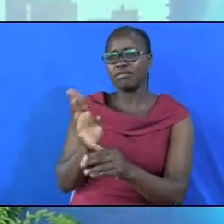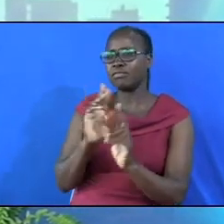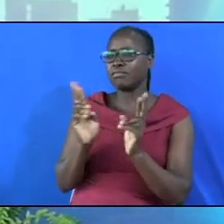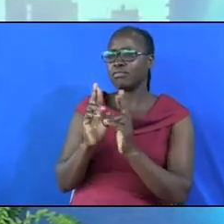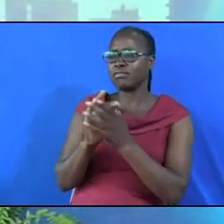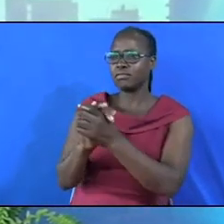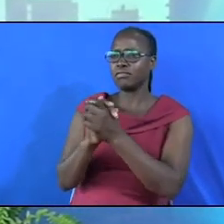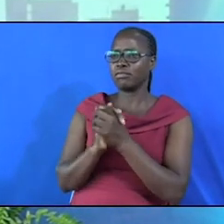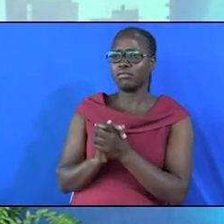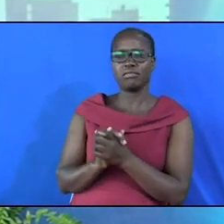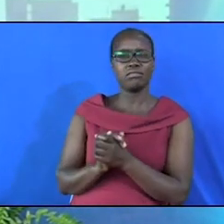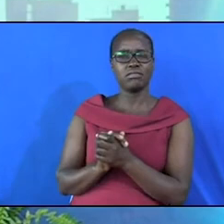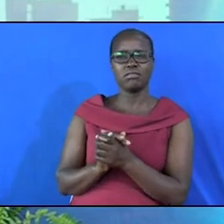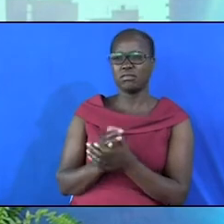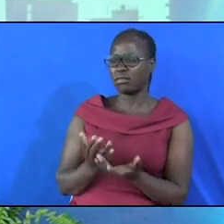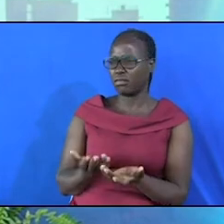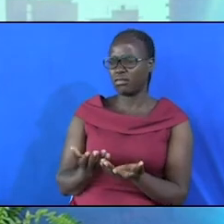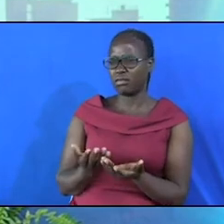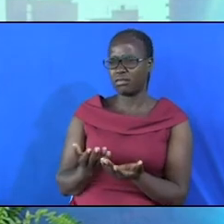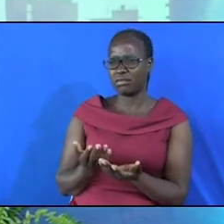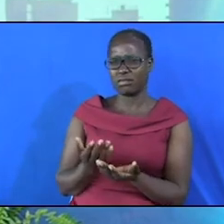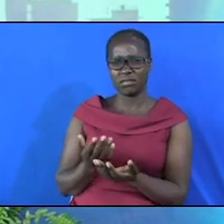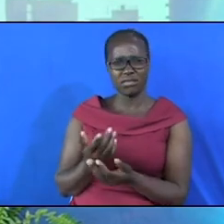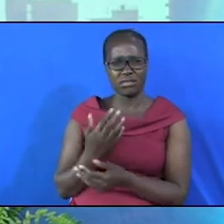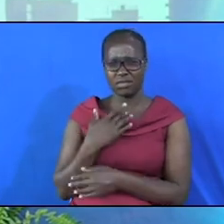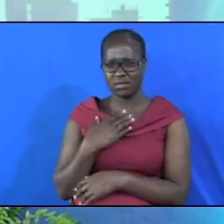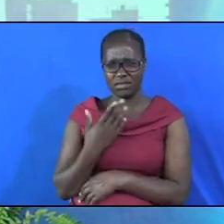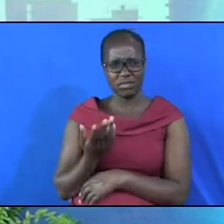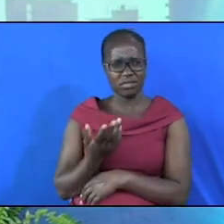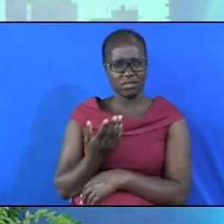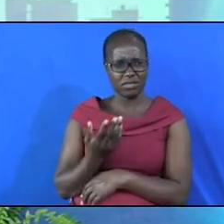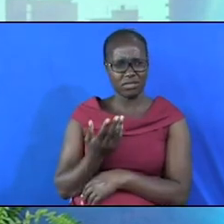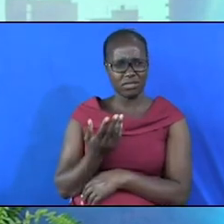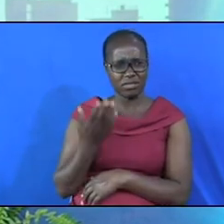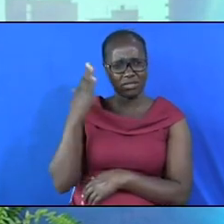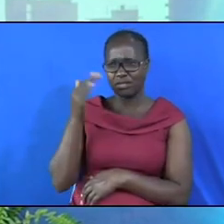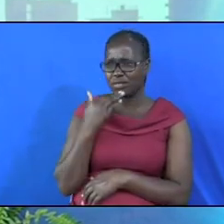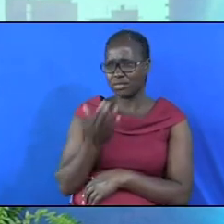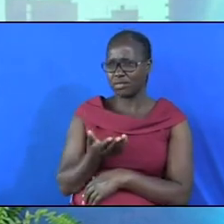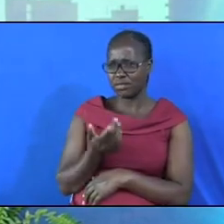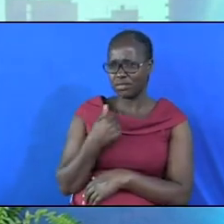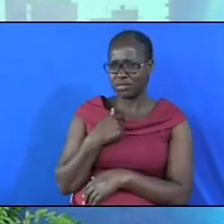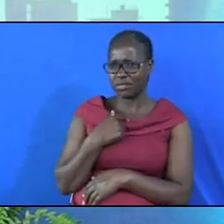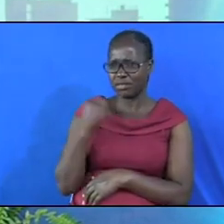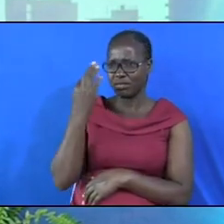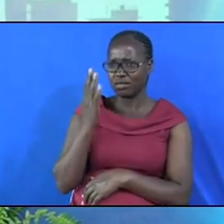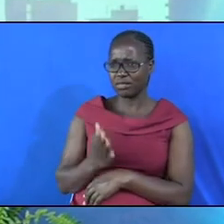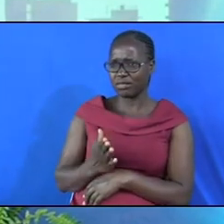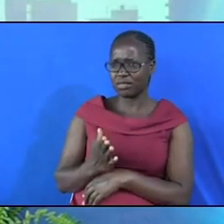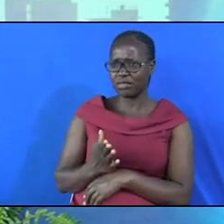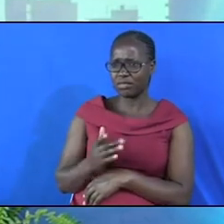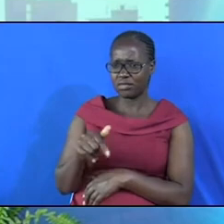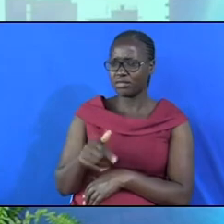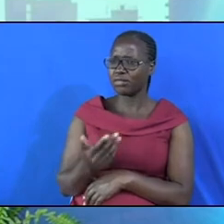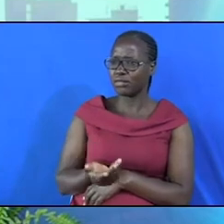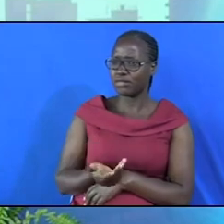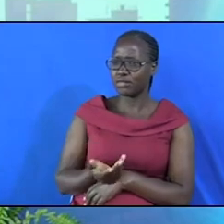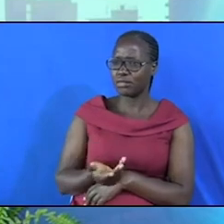me. So I say, these guys, are they not aware that I'm the speaker of the